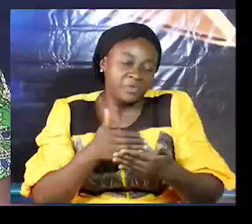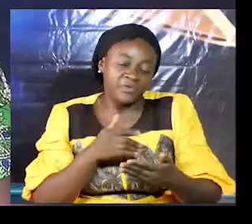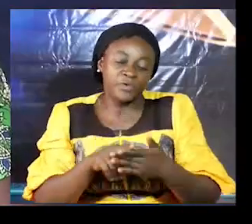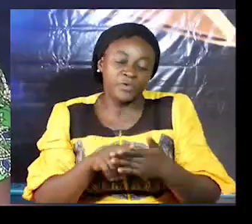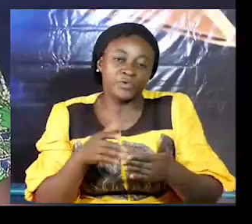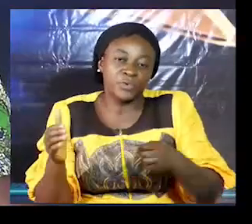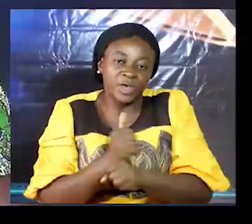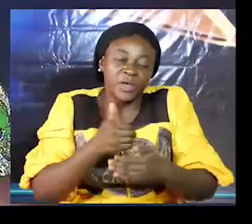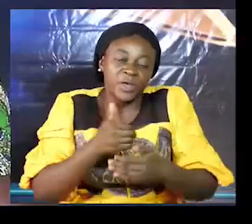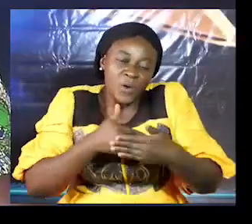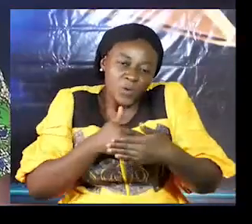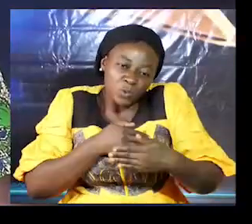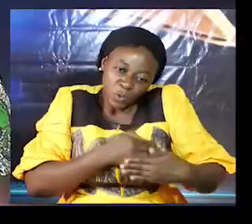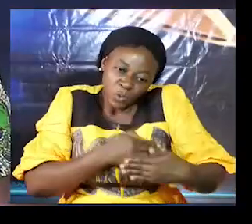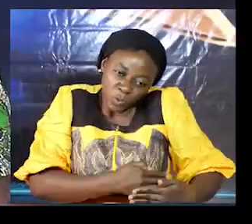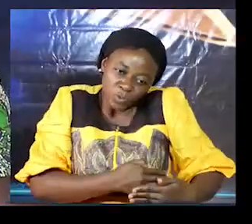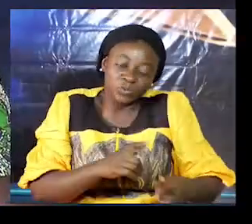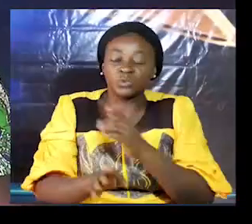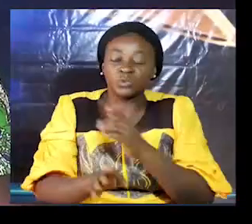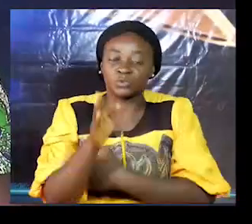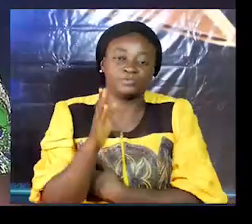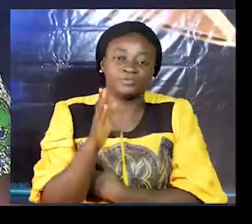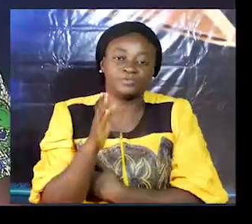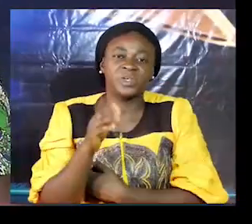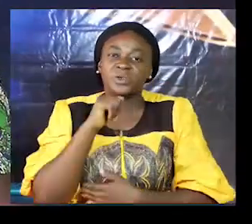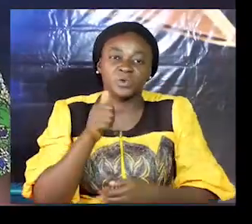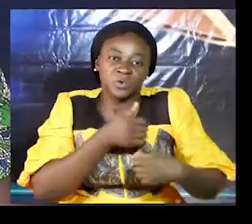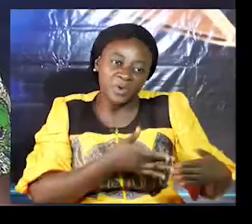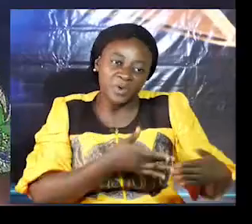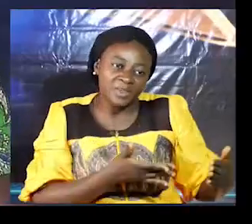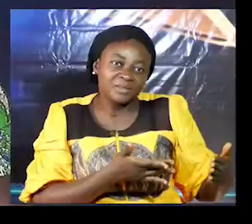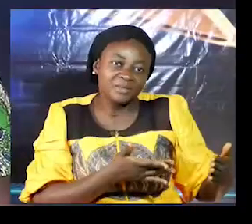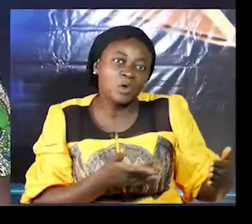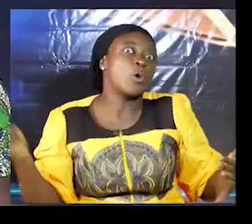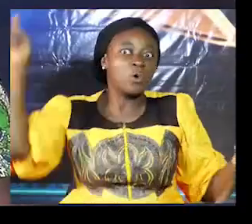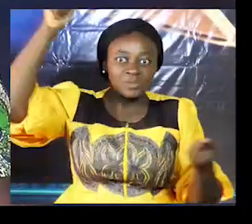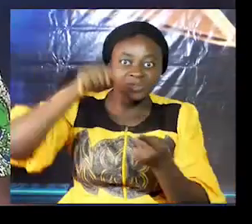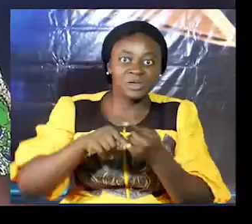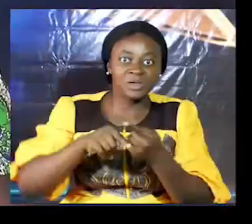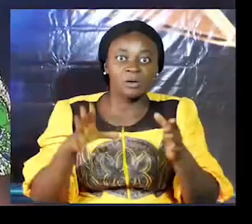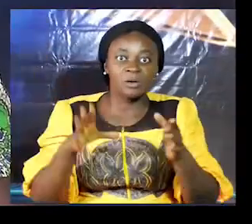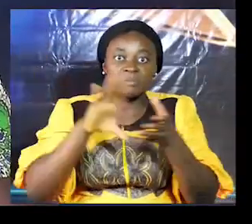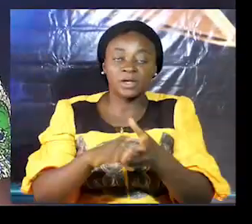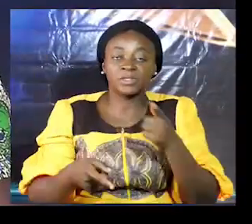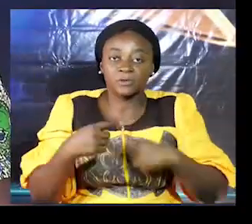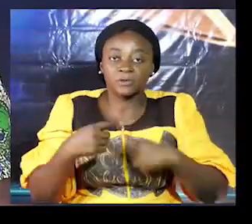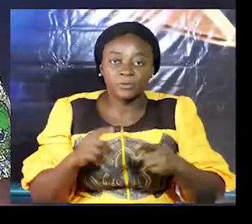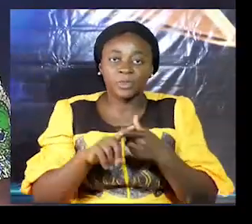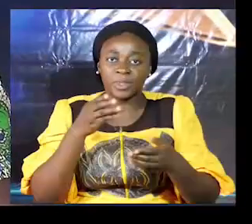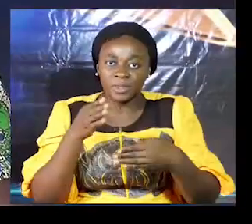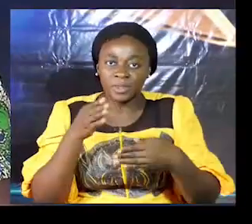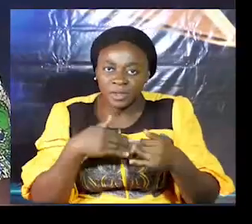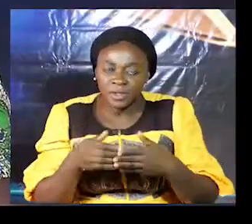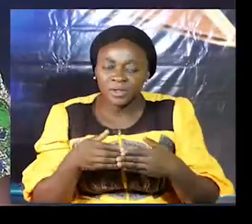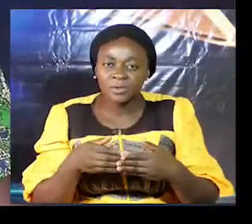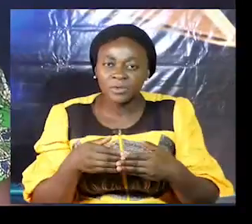making it, being anxious, having anxiety, saying, I must hear God now. If you do that, I think you will enter into